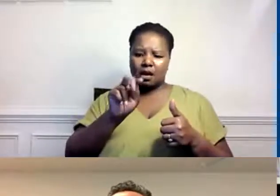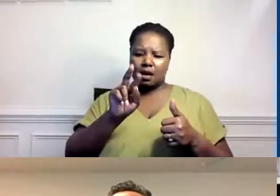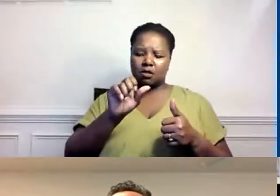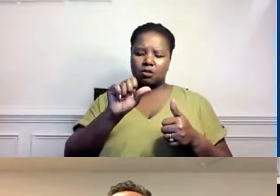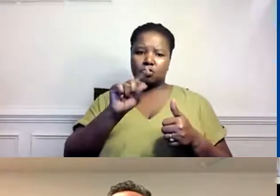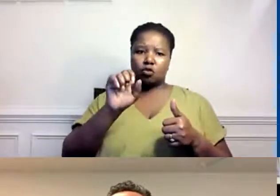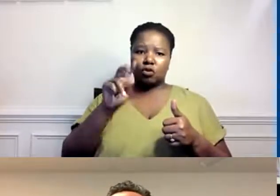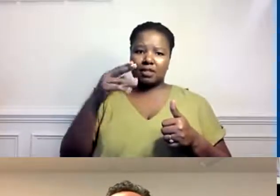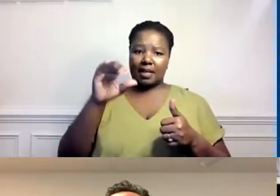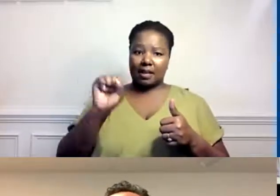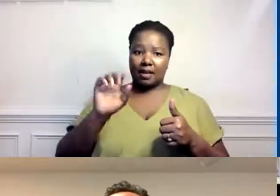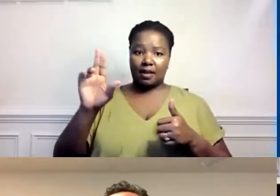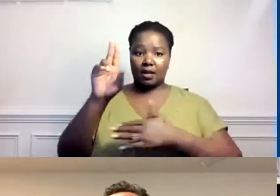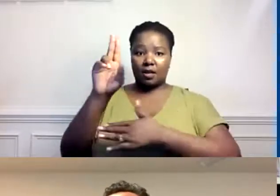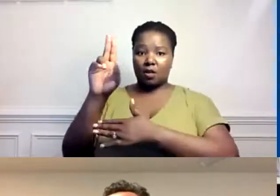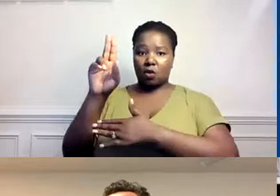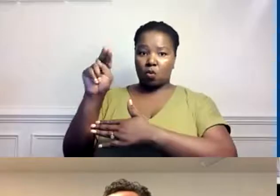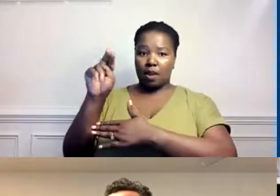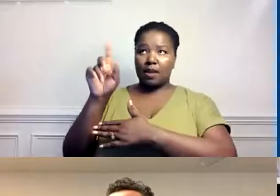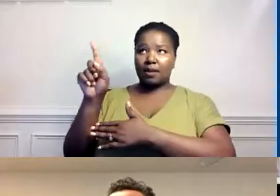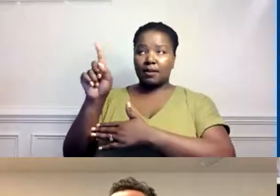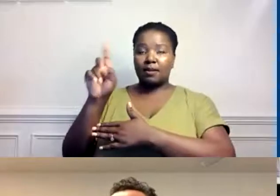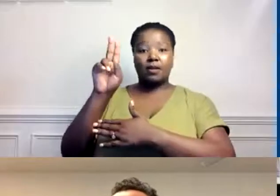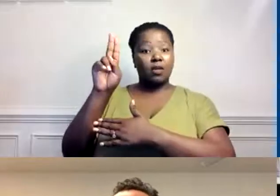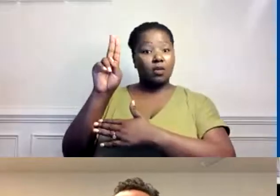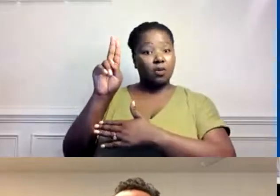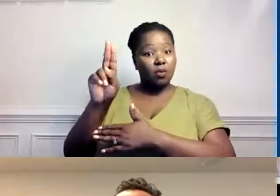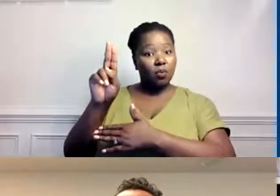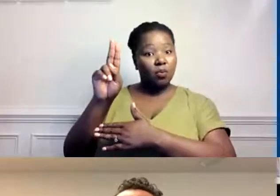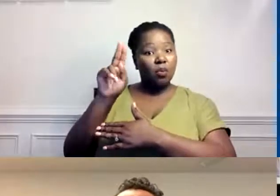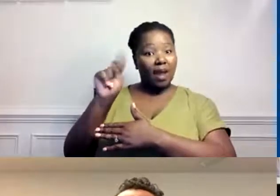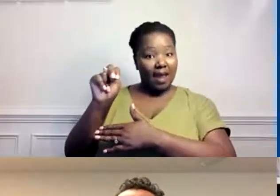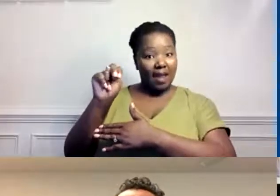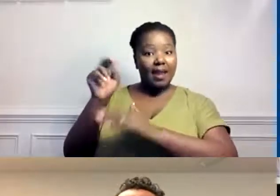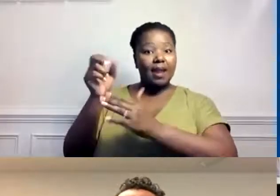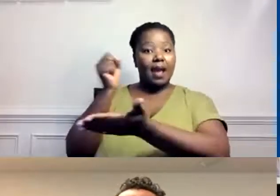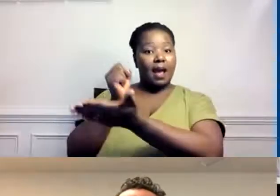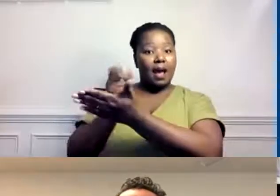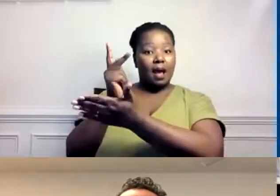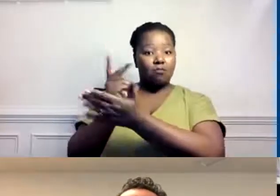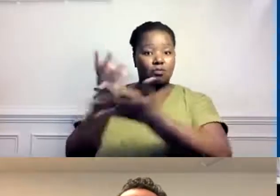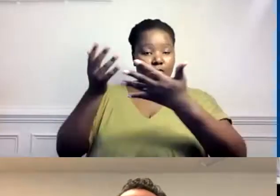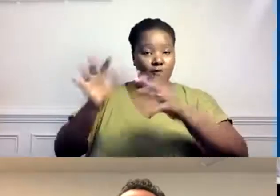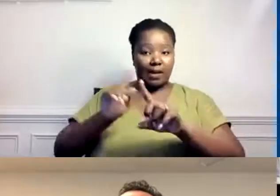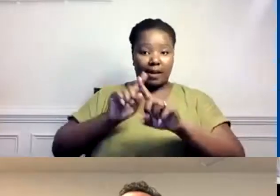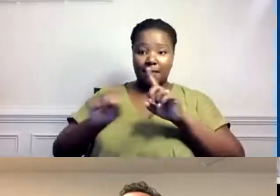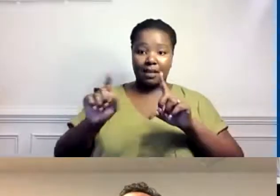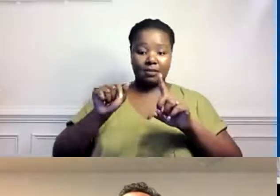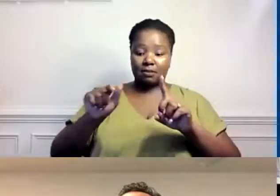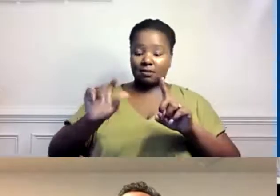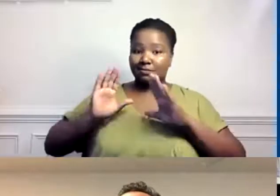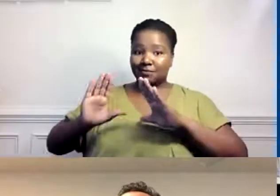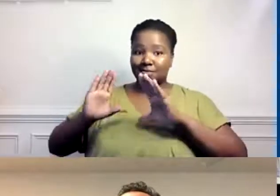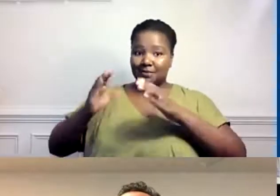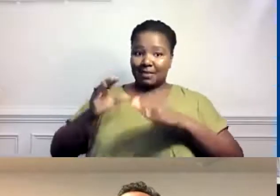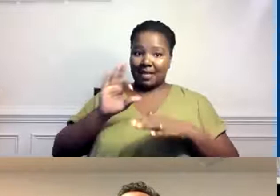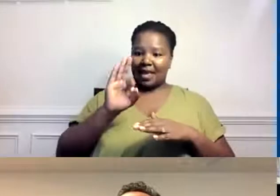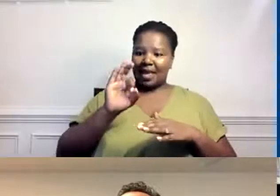European Union, but they have not submitted clinical trial data to be evaluated by the FDA in the United